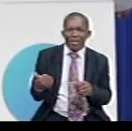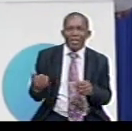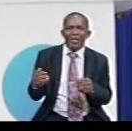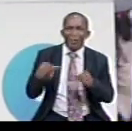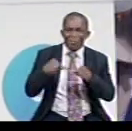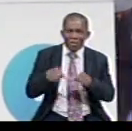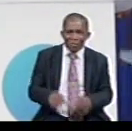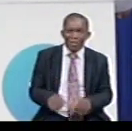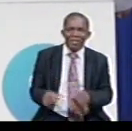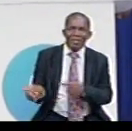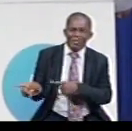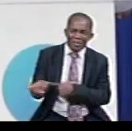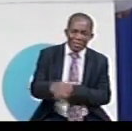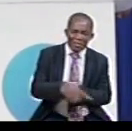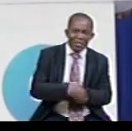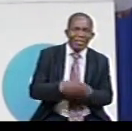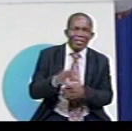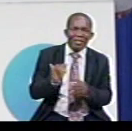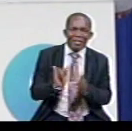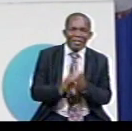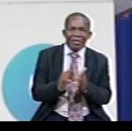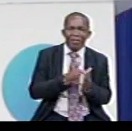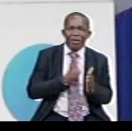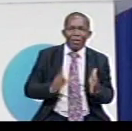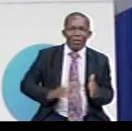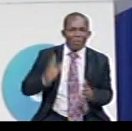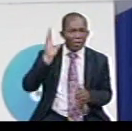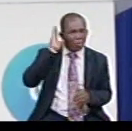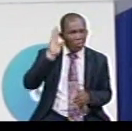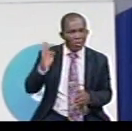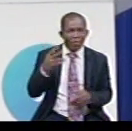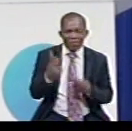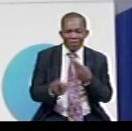us in his mighty